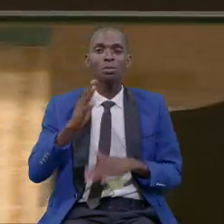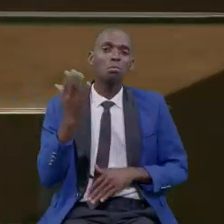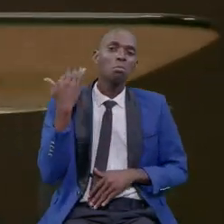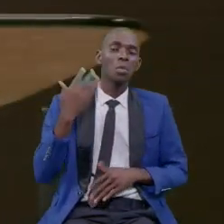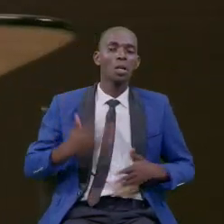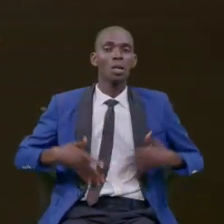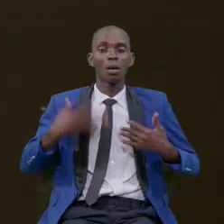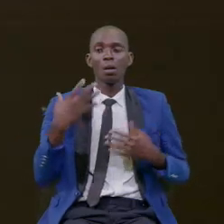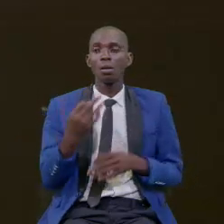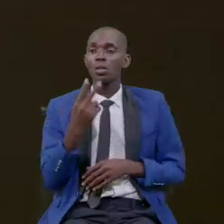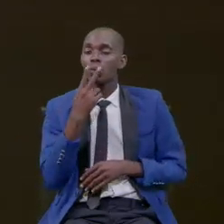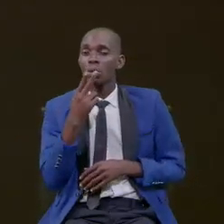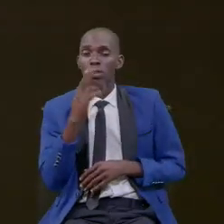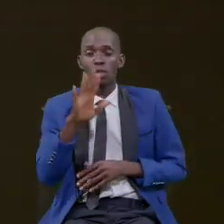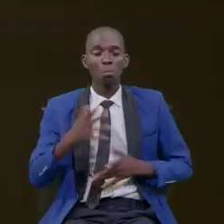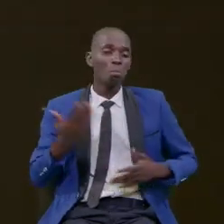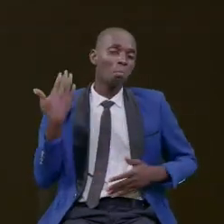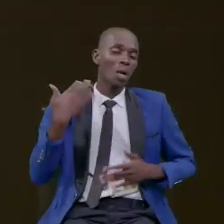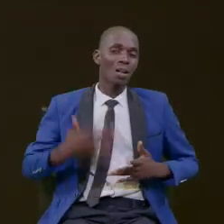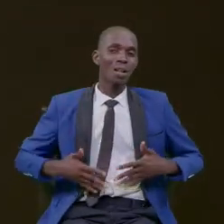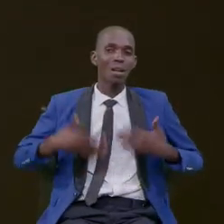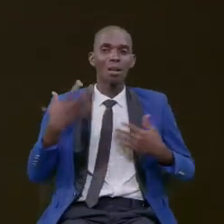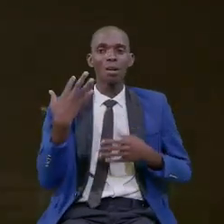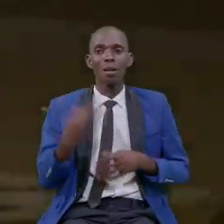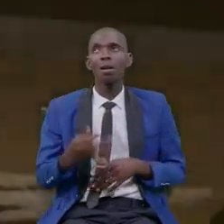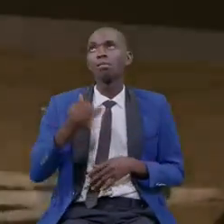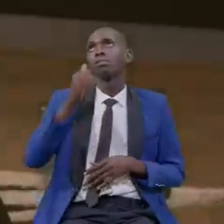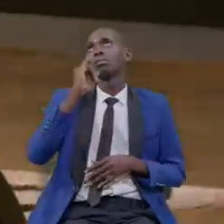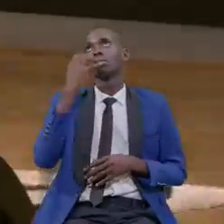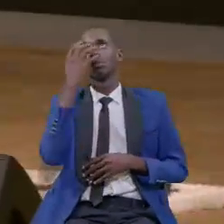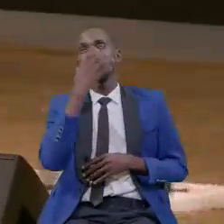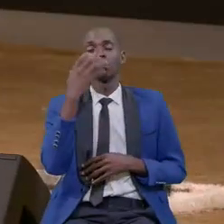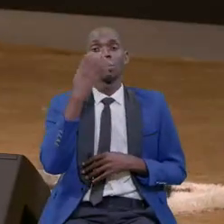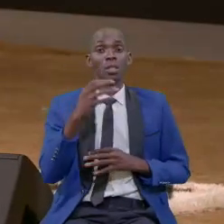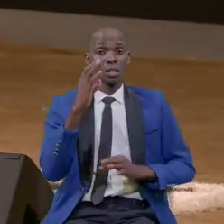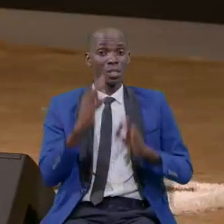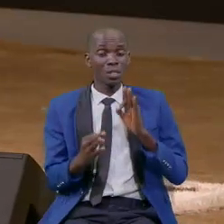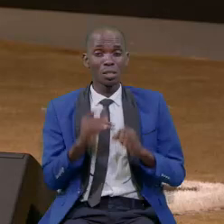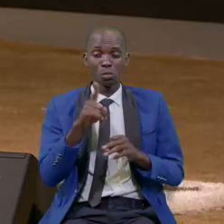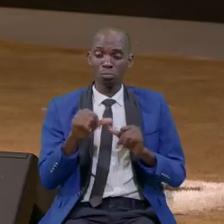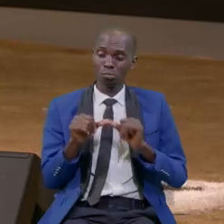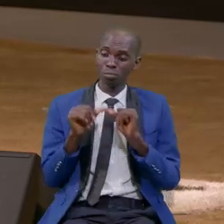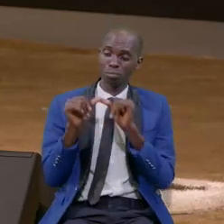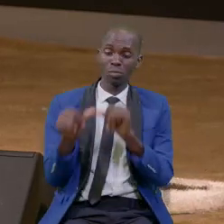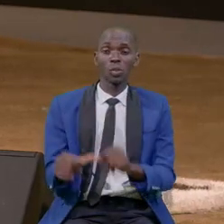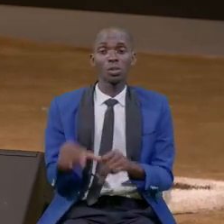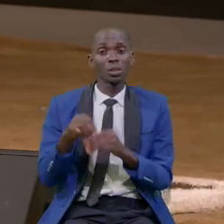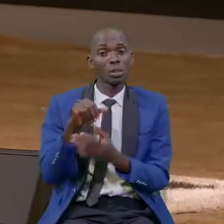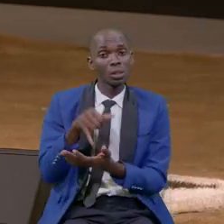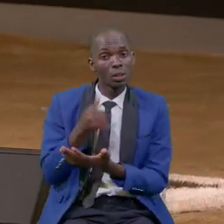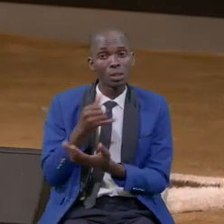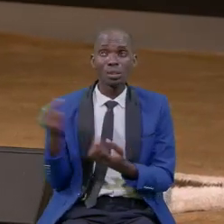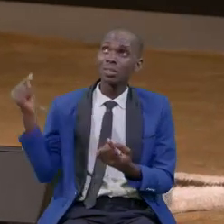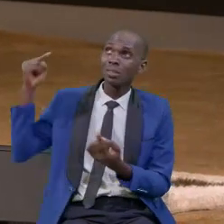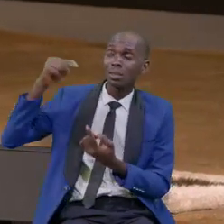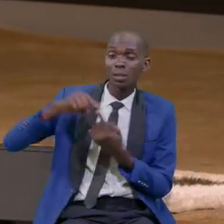of smoking, your past life of drunkenness, if it still continues, if Christ